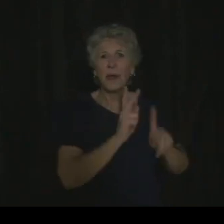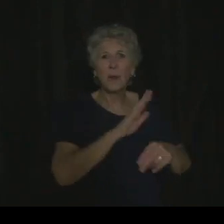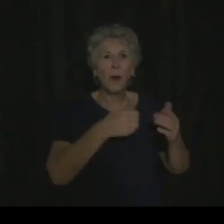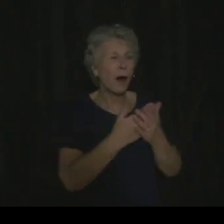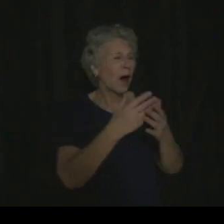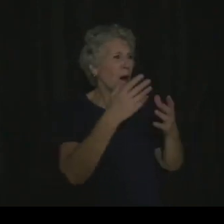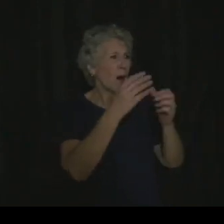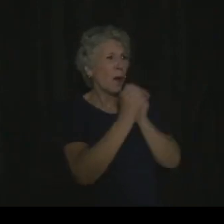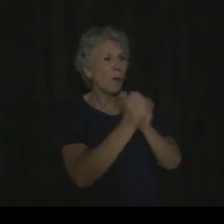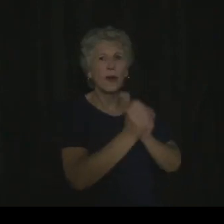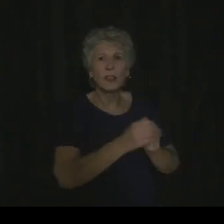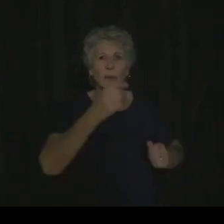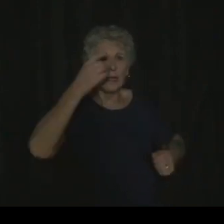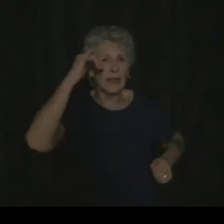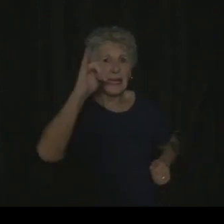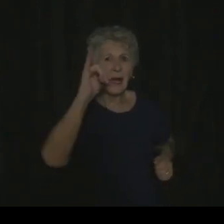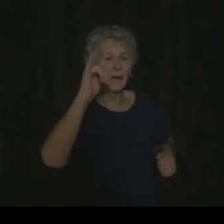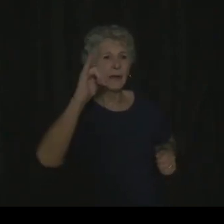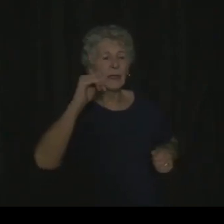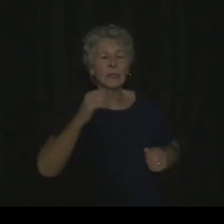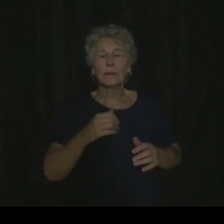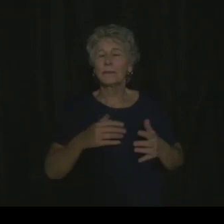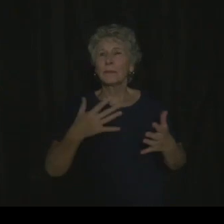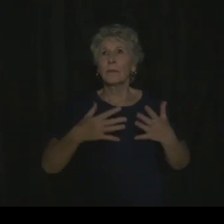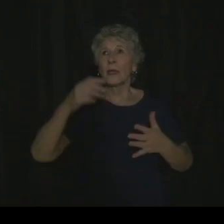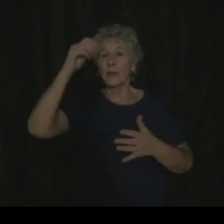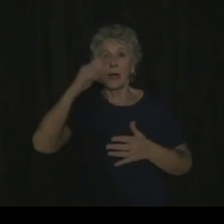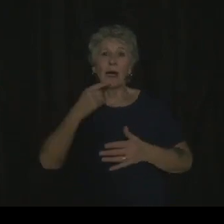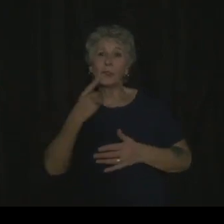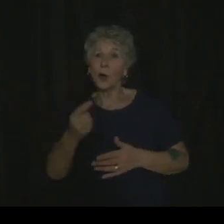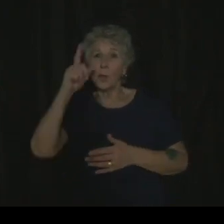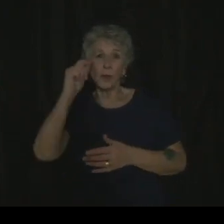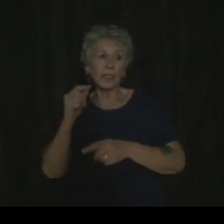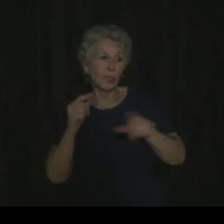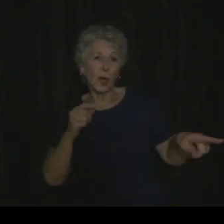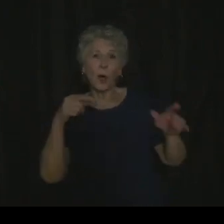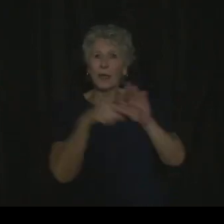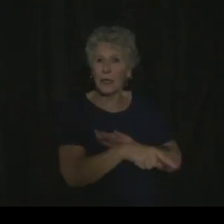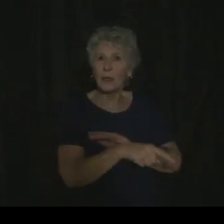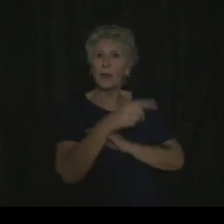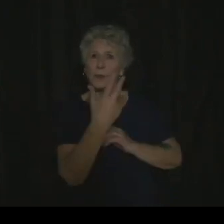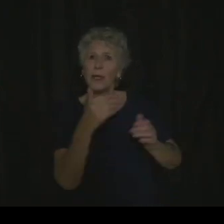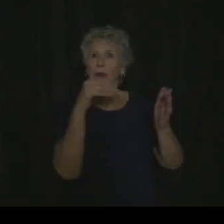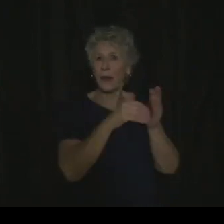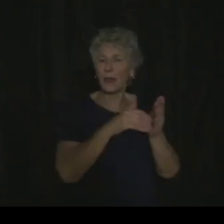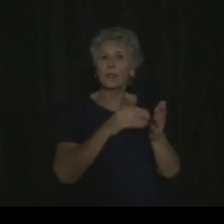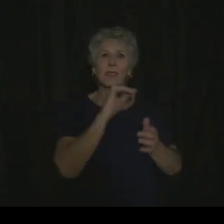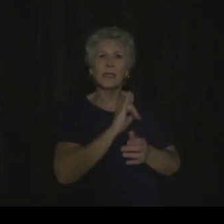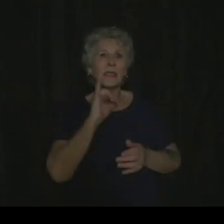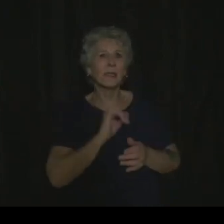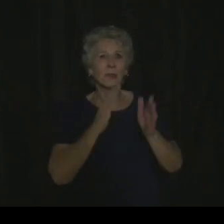through 30, to kill 3,000 of the Israelites who were still worshiping the false